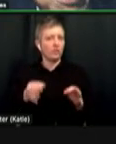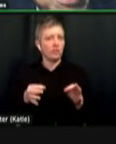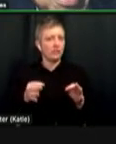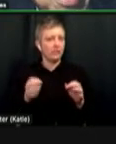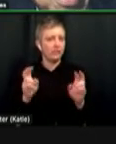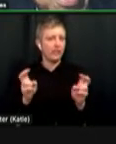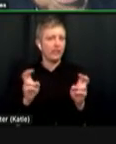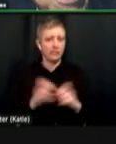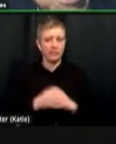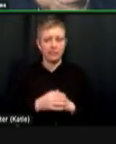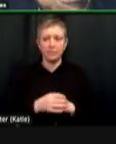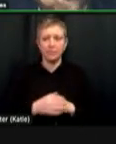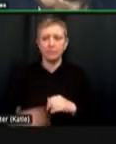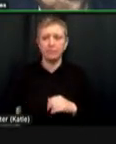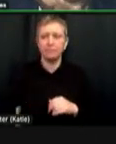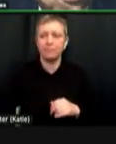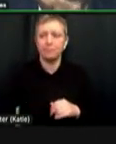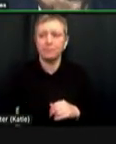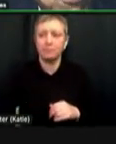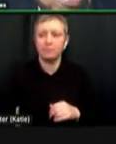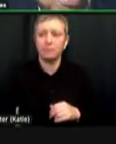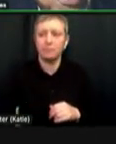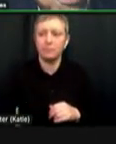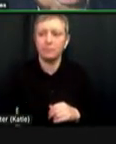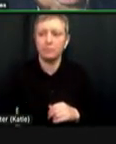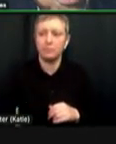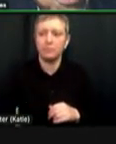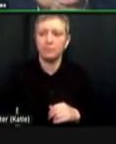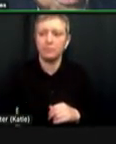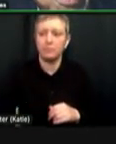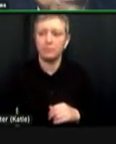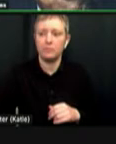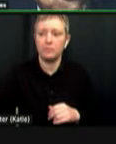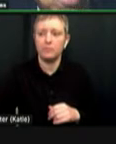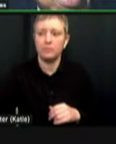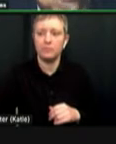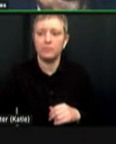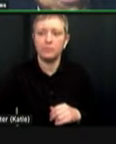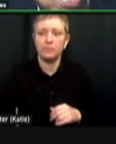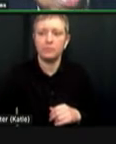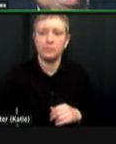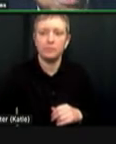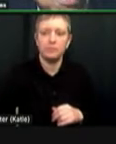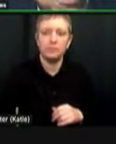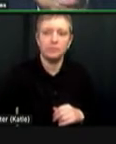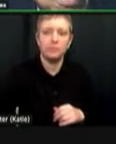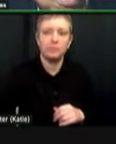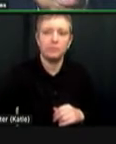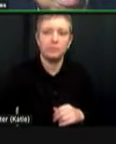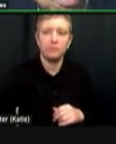time and different shootings like Kendra James, like